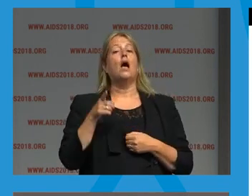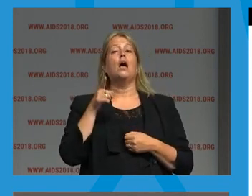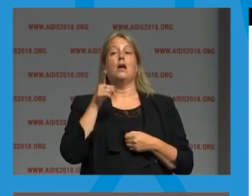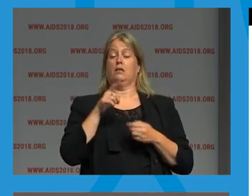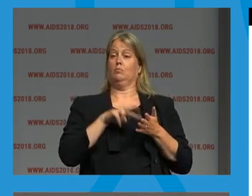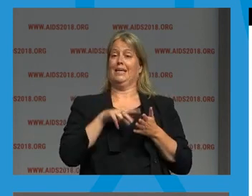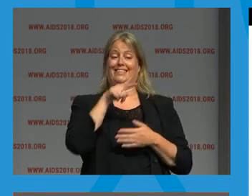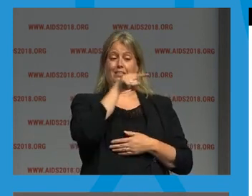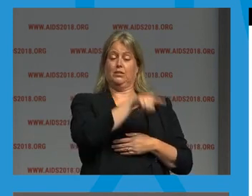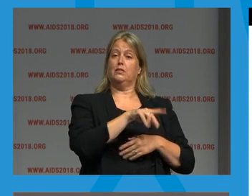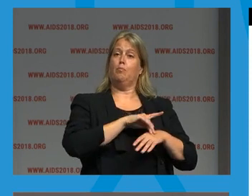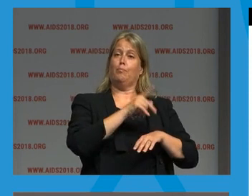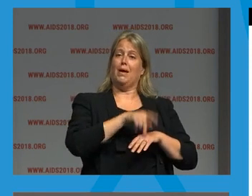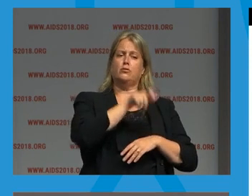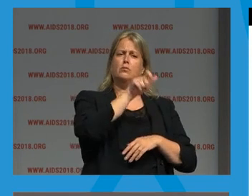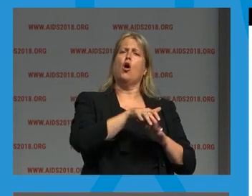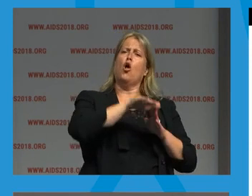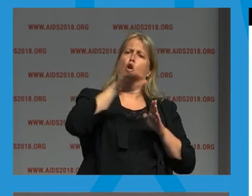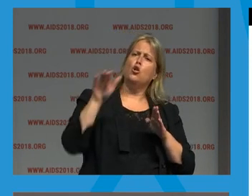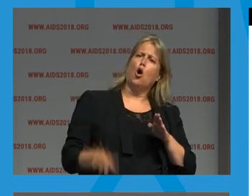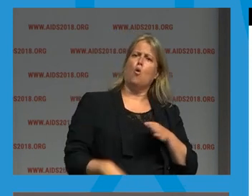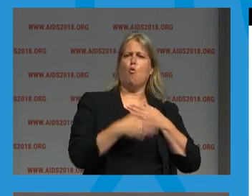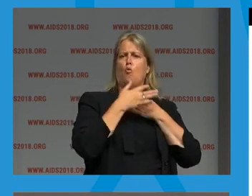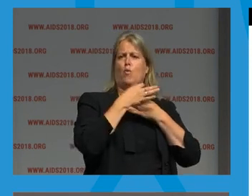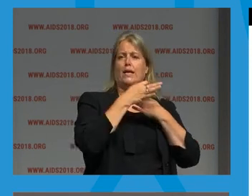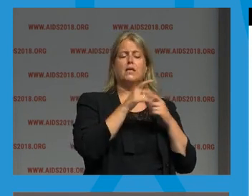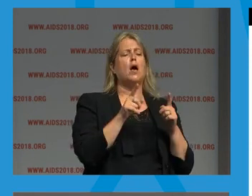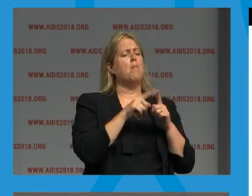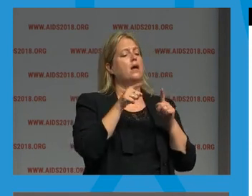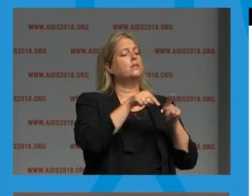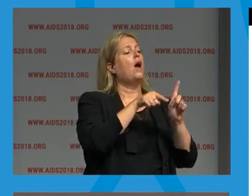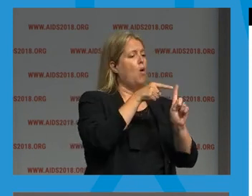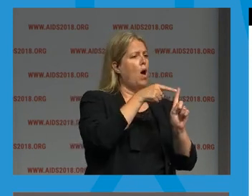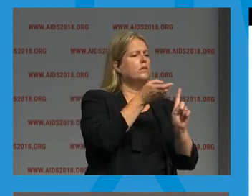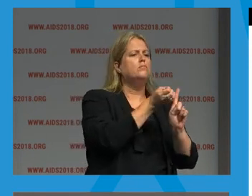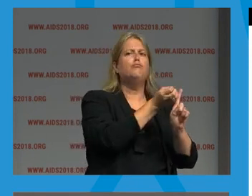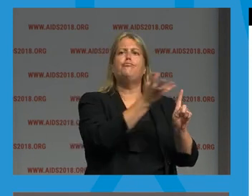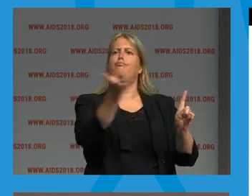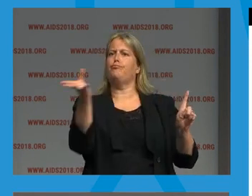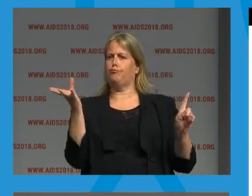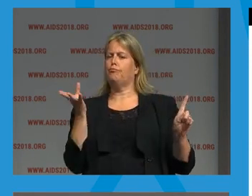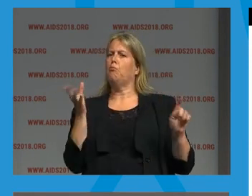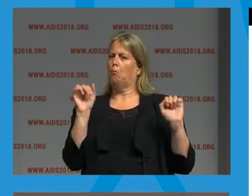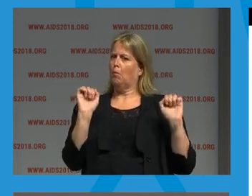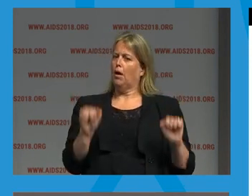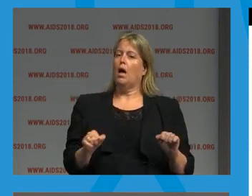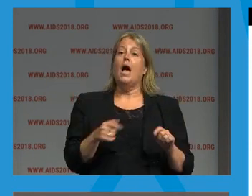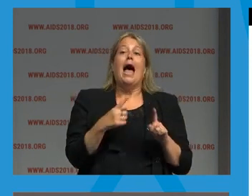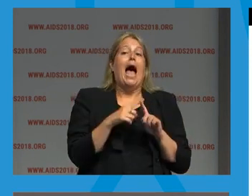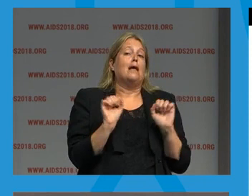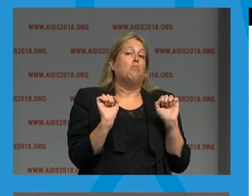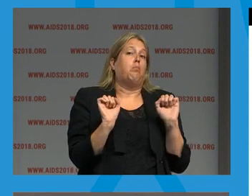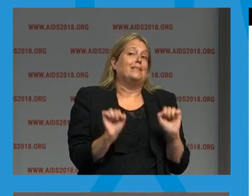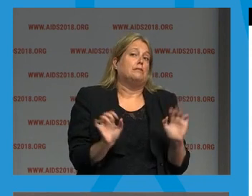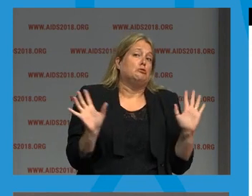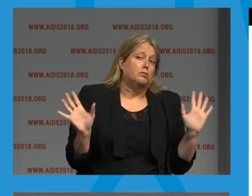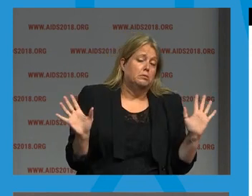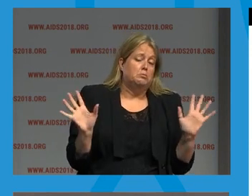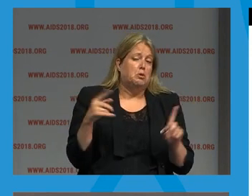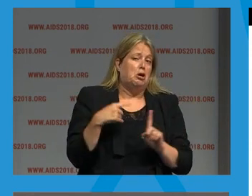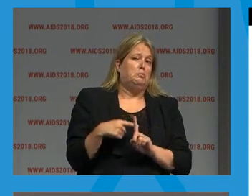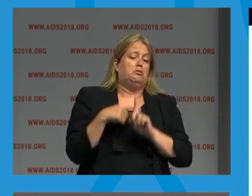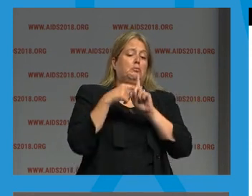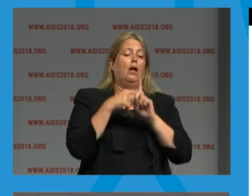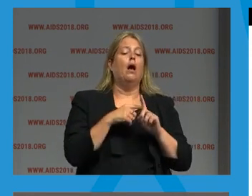the patient, it must be scalable, and potentially and optimally it would hopefully lead to